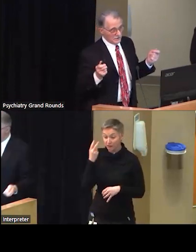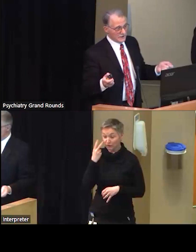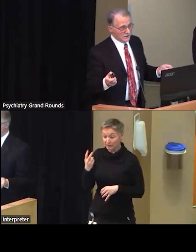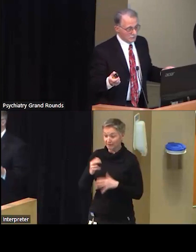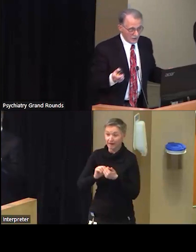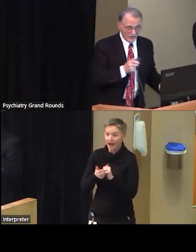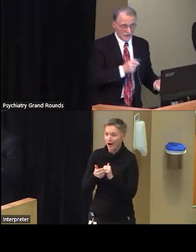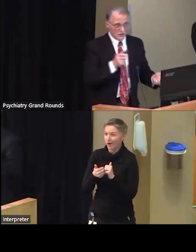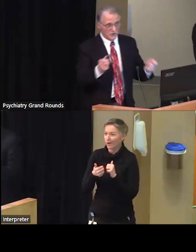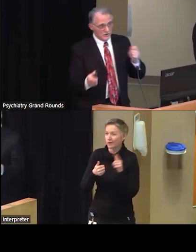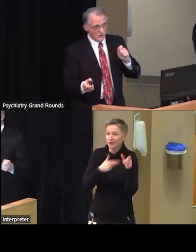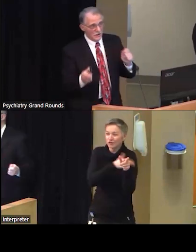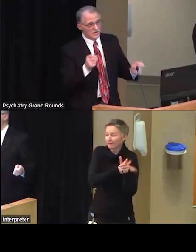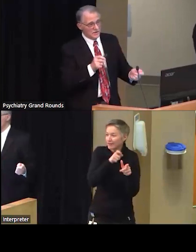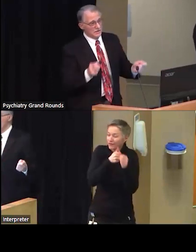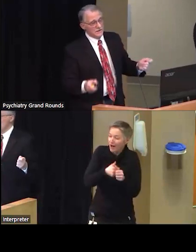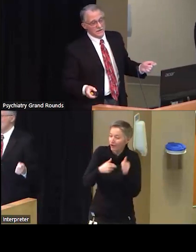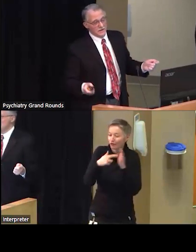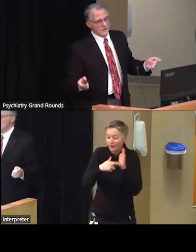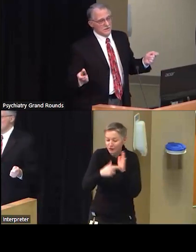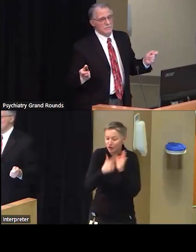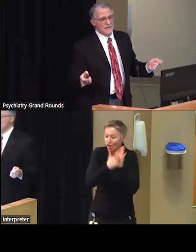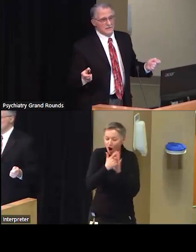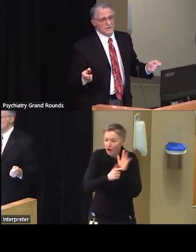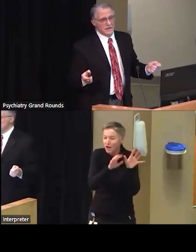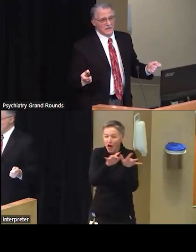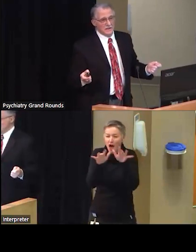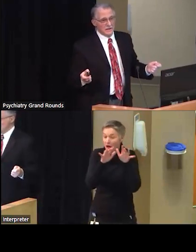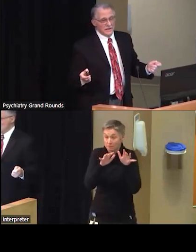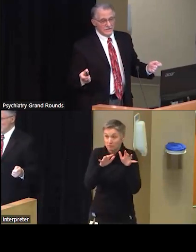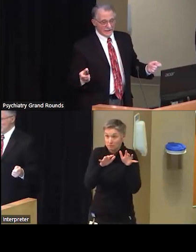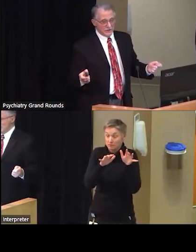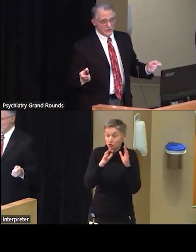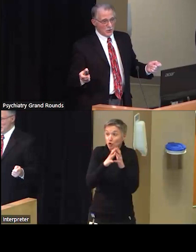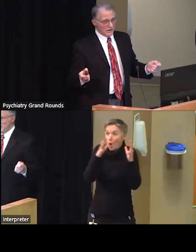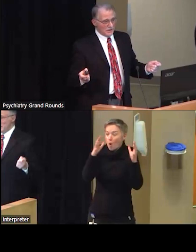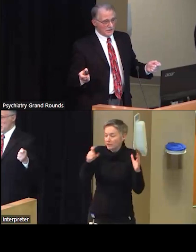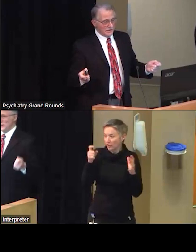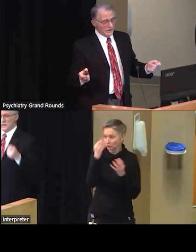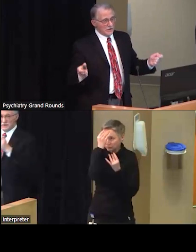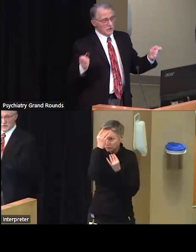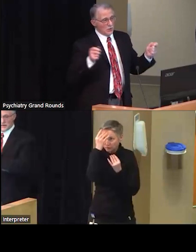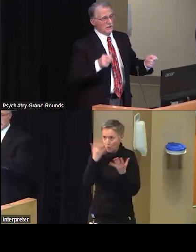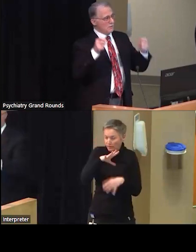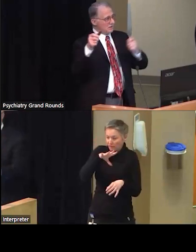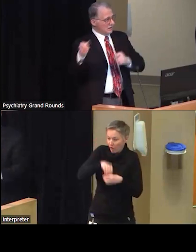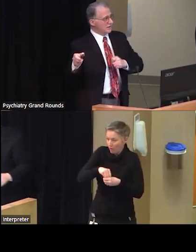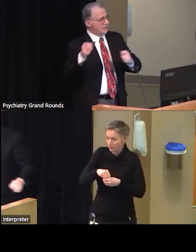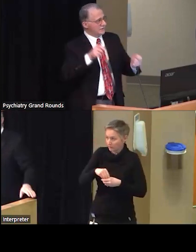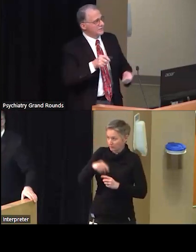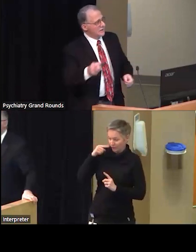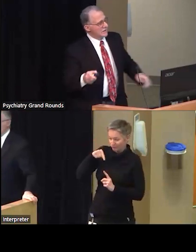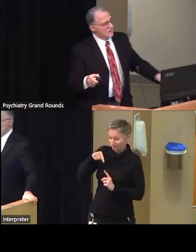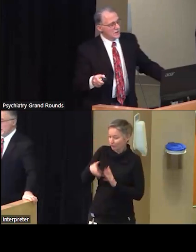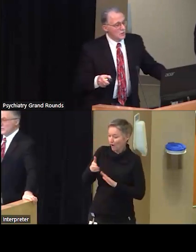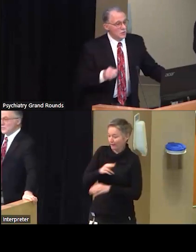hospital is affected by regulations and laws and stuff, it's amazing how many factors go in to what keeps the lights